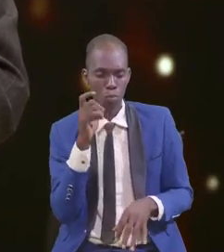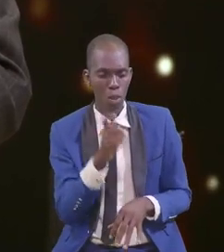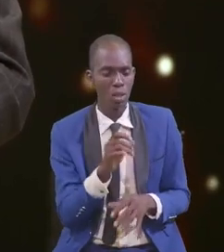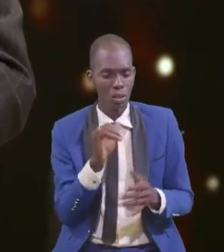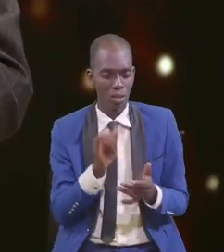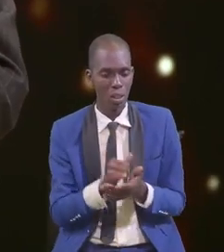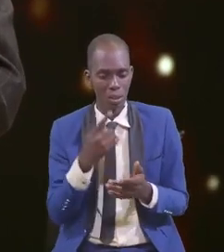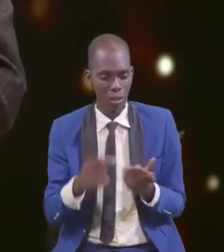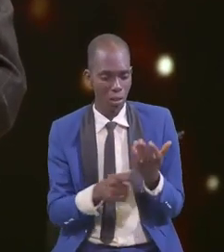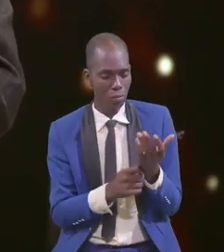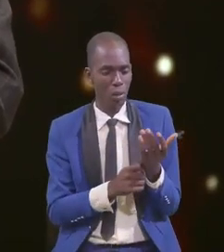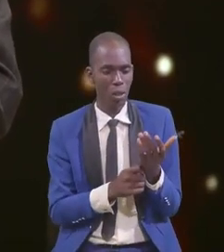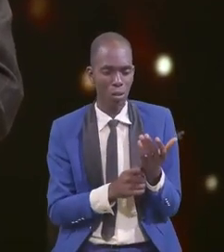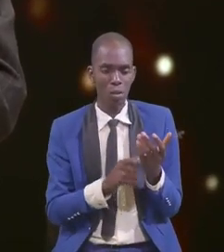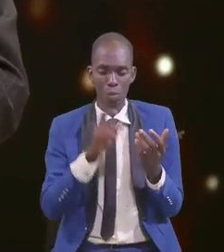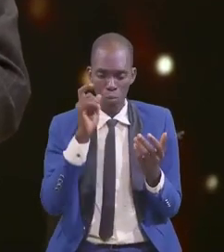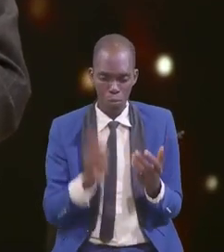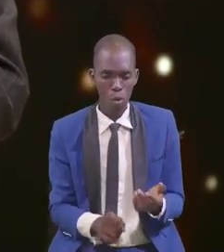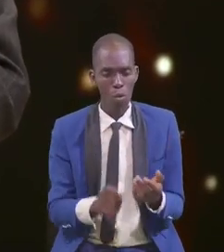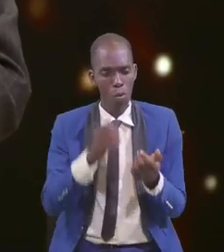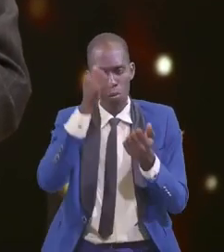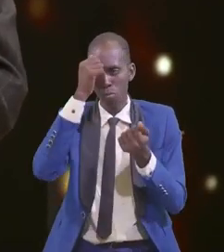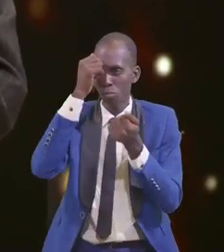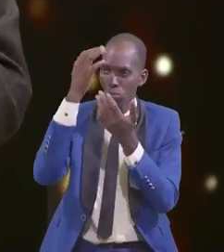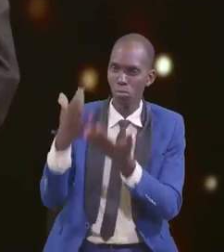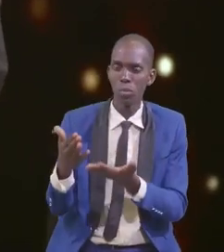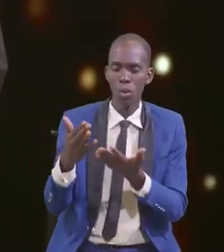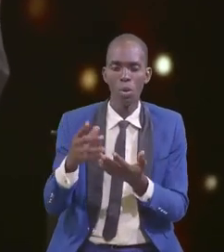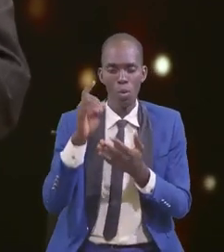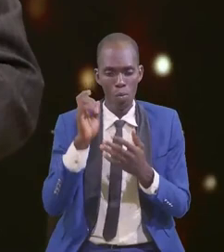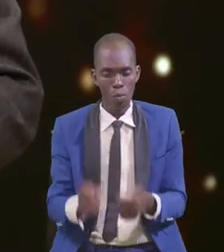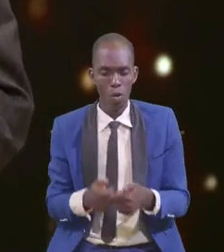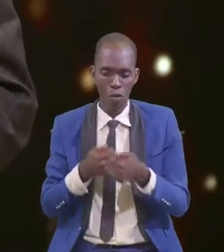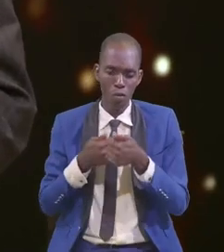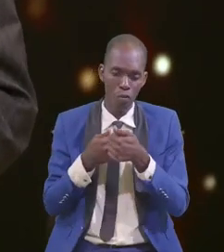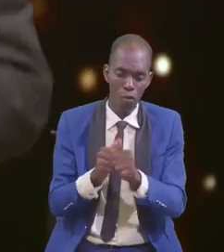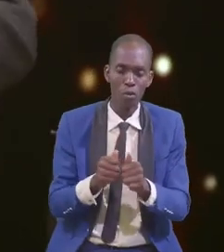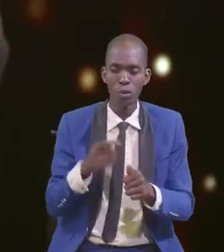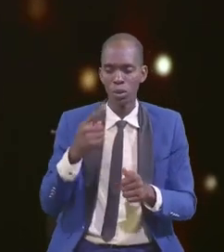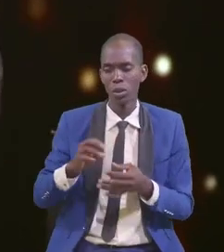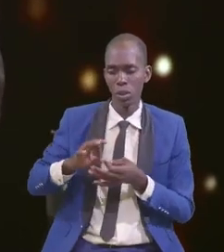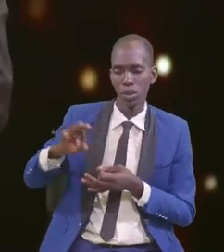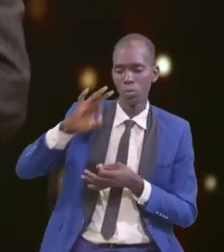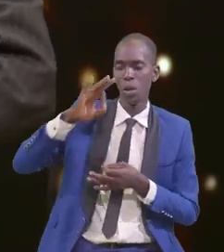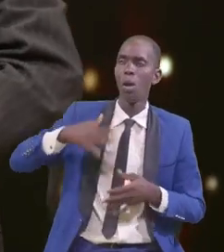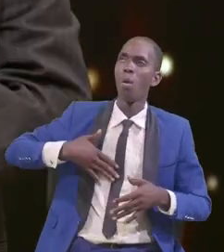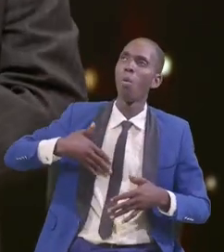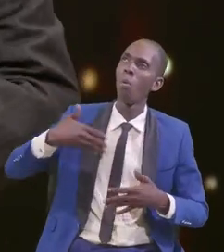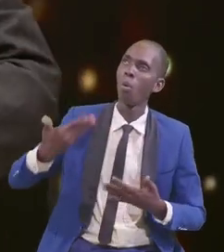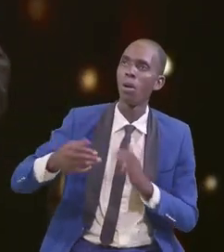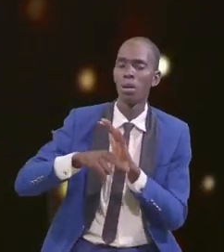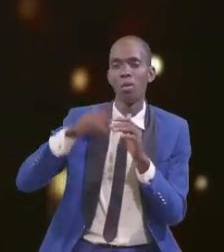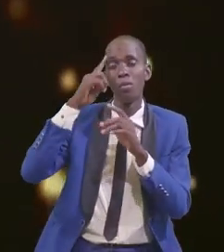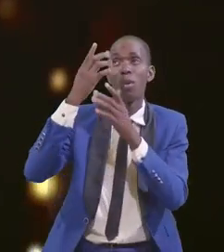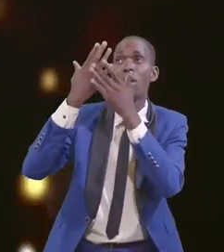level, to the same position, to the same desire as my spirit. And when you do